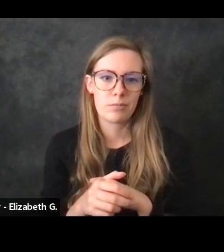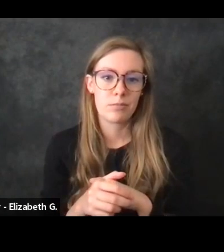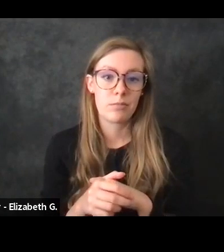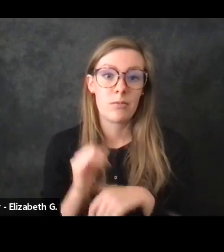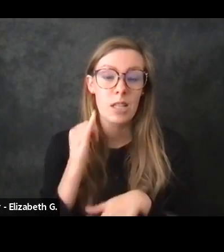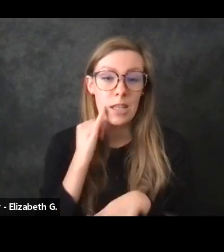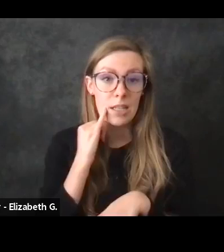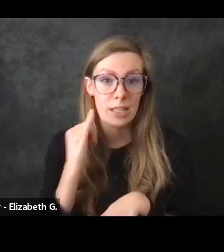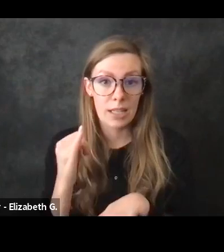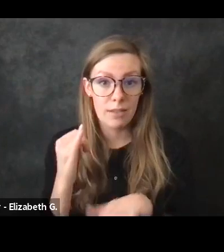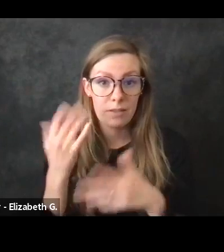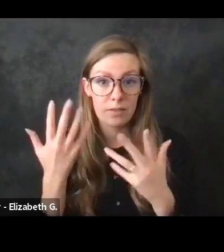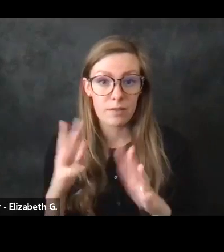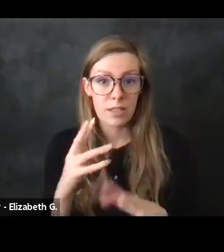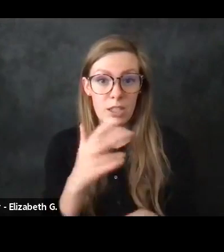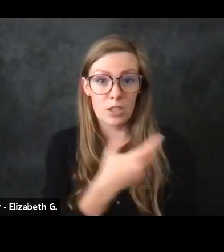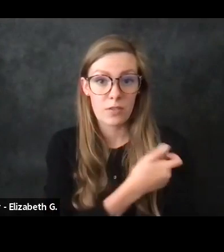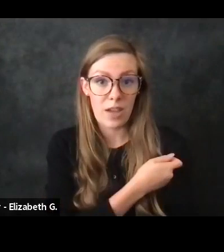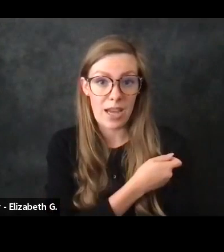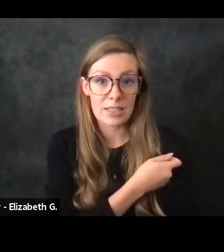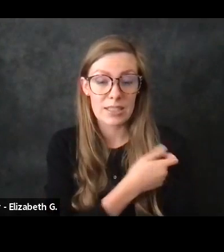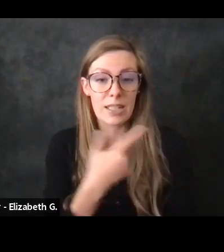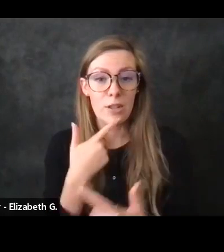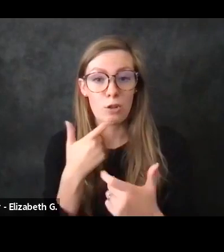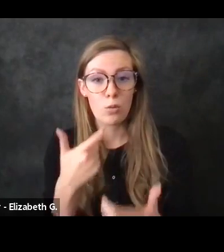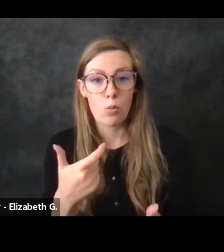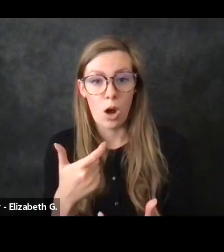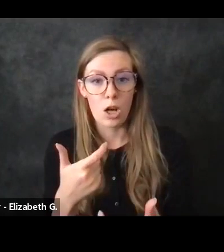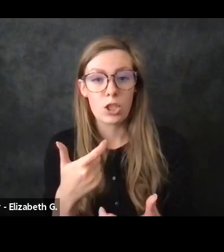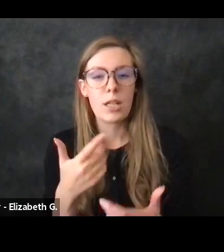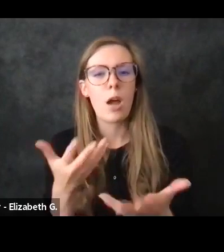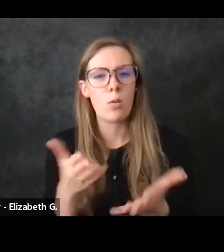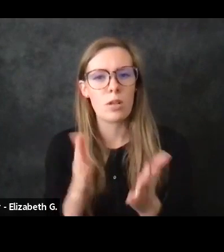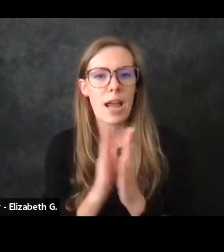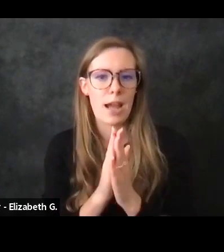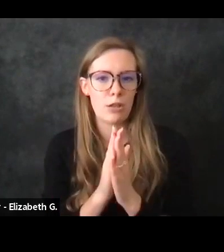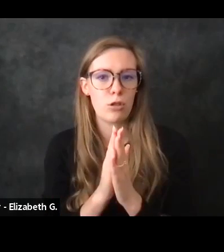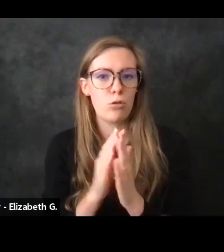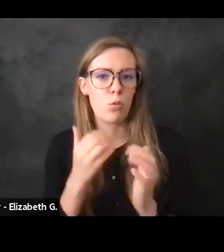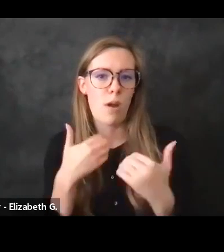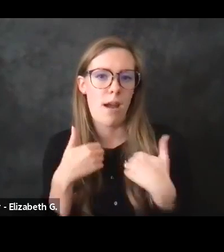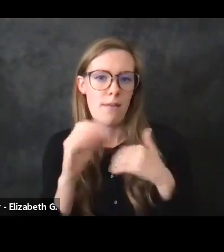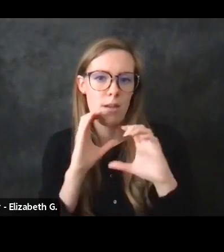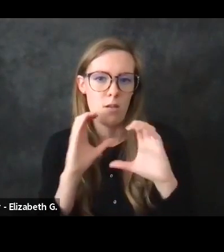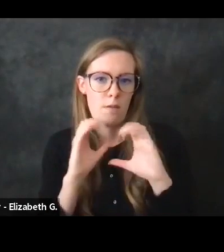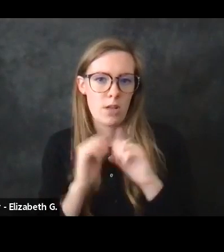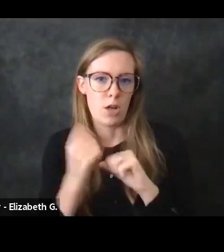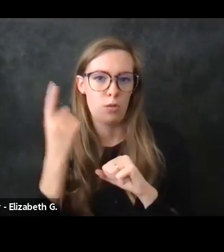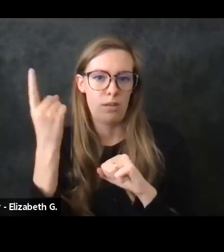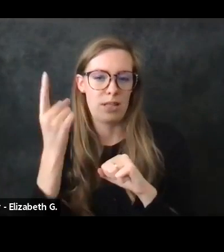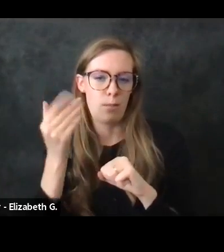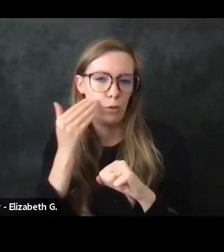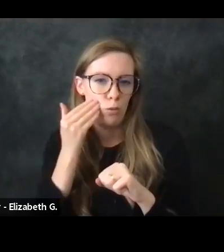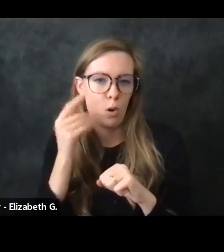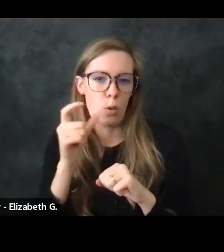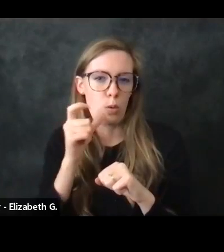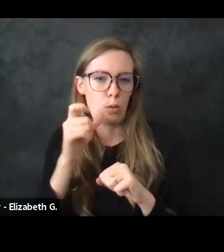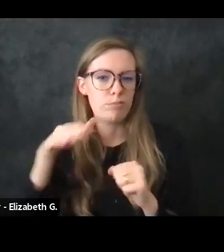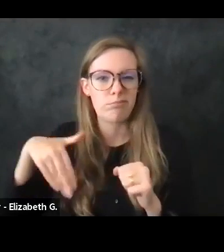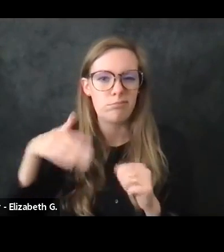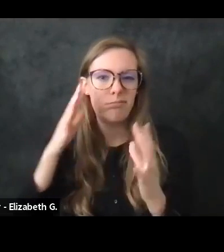you have been vaccinated and you're listening to this call, I would ask you to have a conversation with someone you know who is